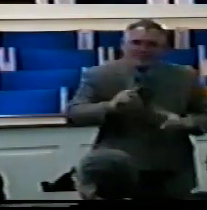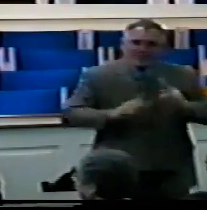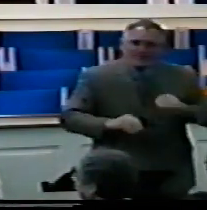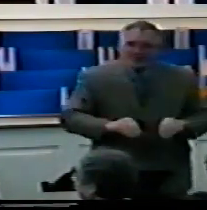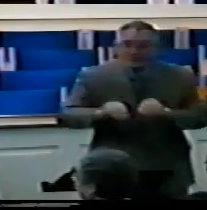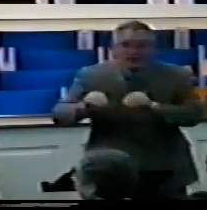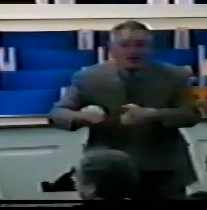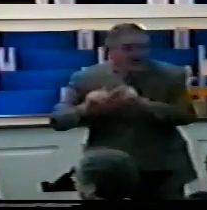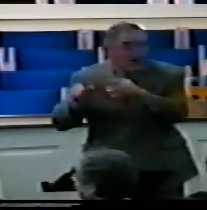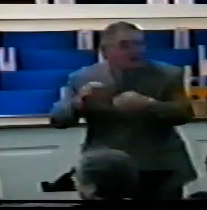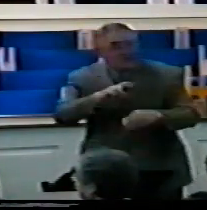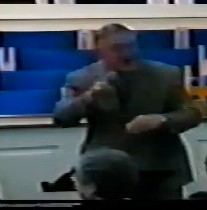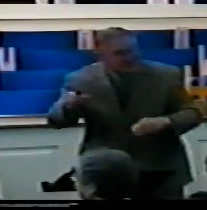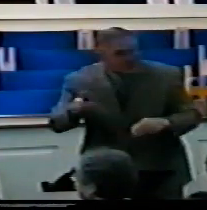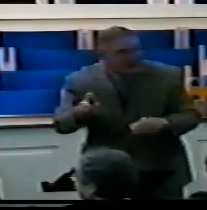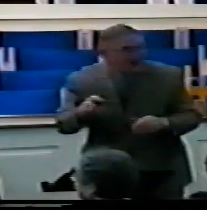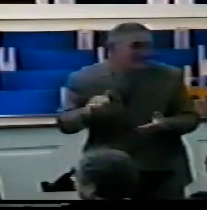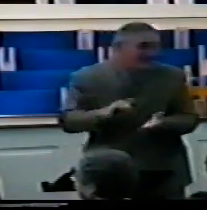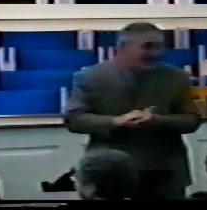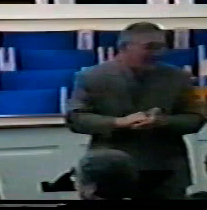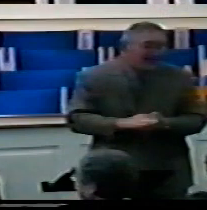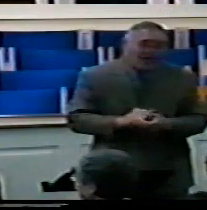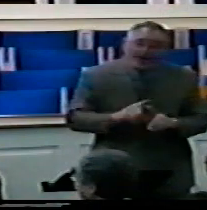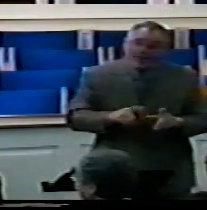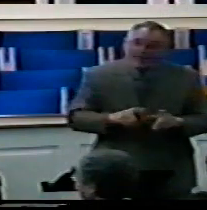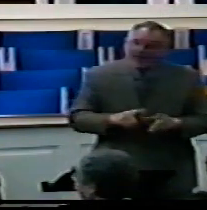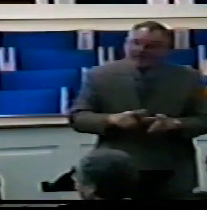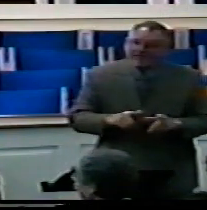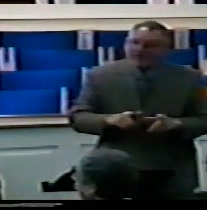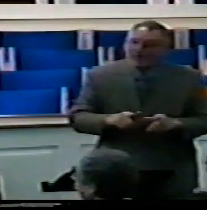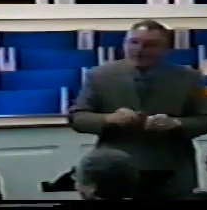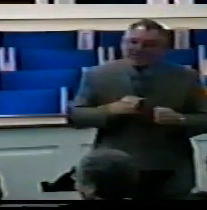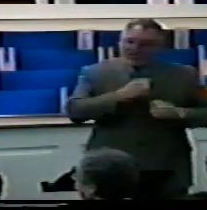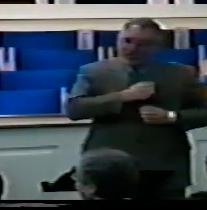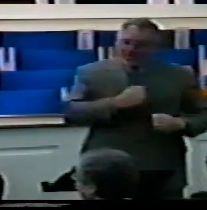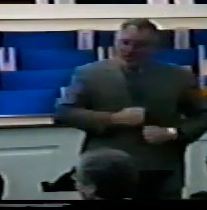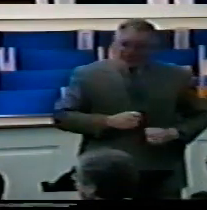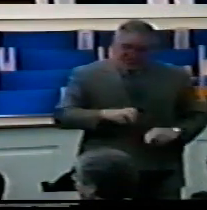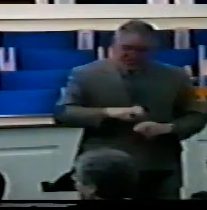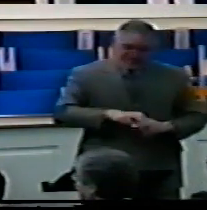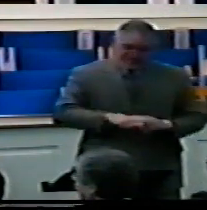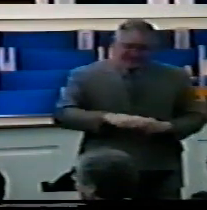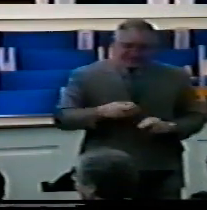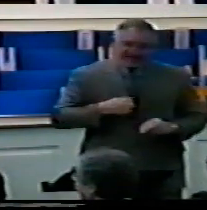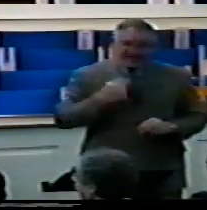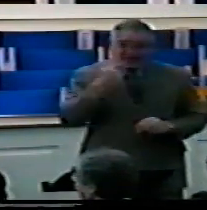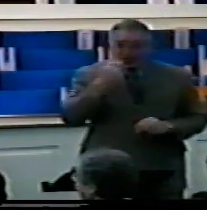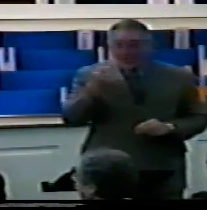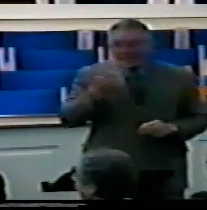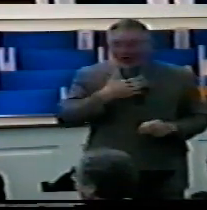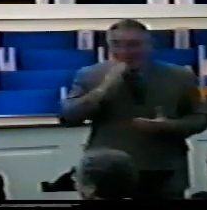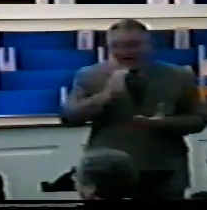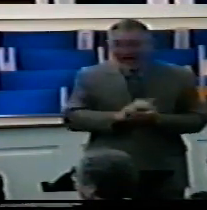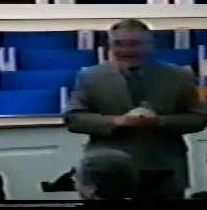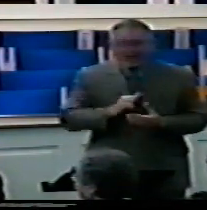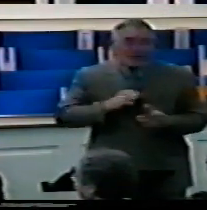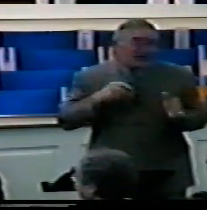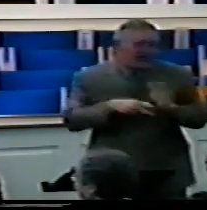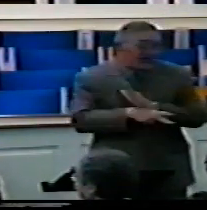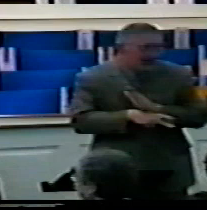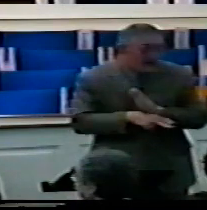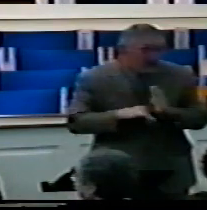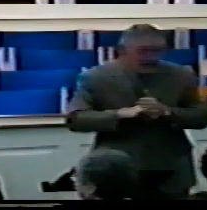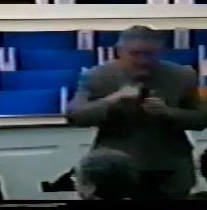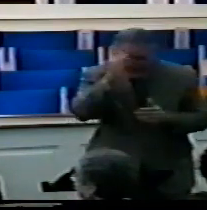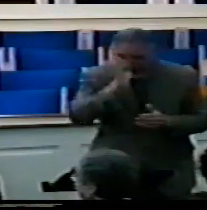plane. There was an ex-Marine sitting right in front of us, and he had told my wife and I he was going to take this man out. But who knows what could have